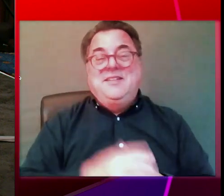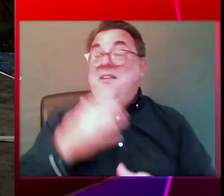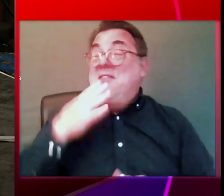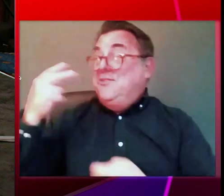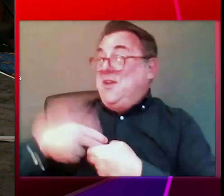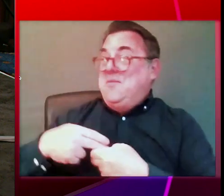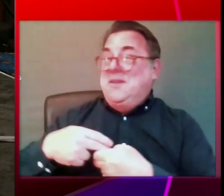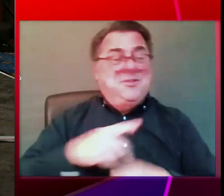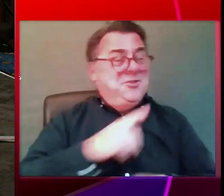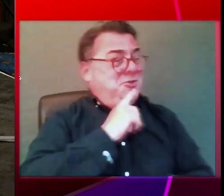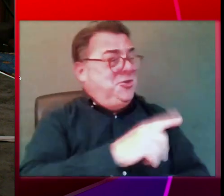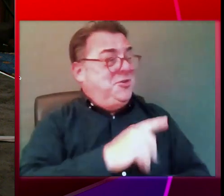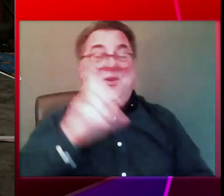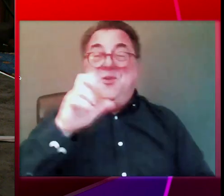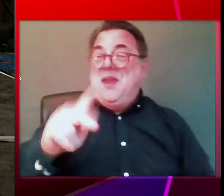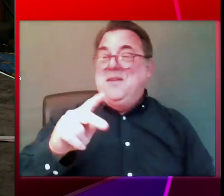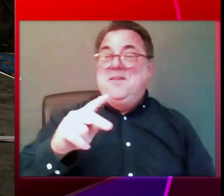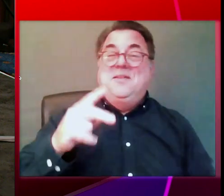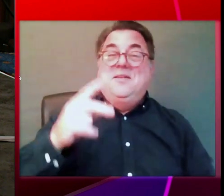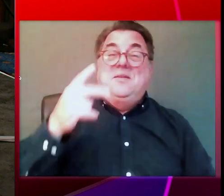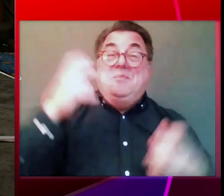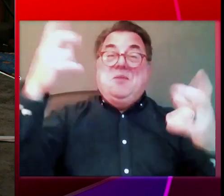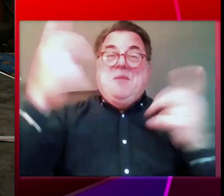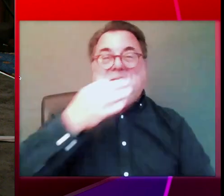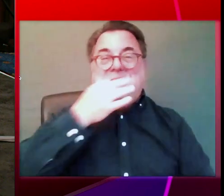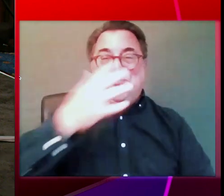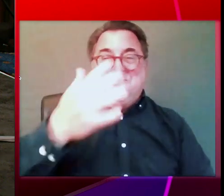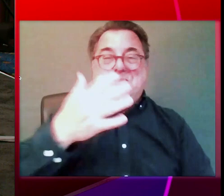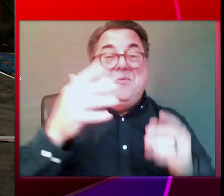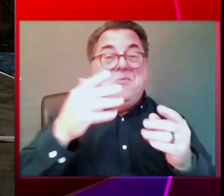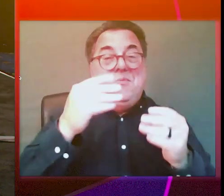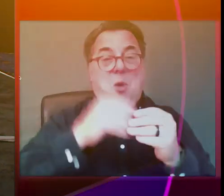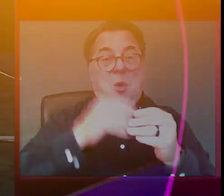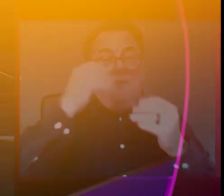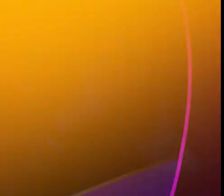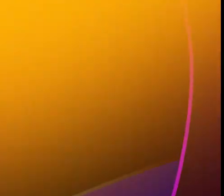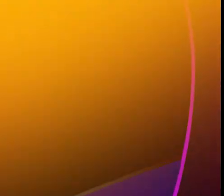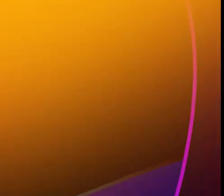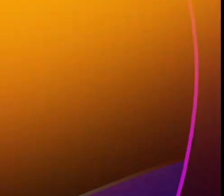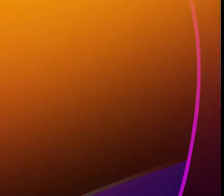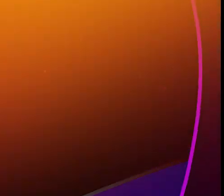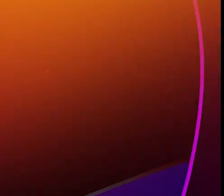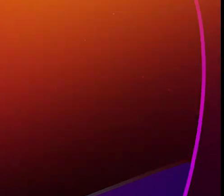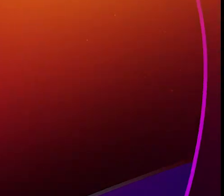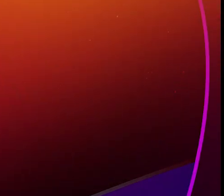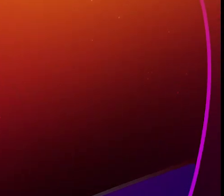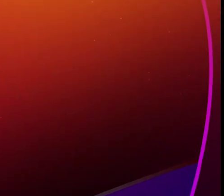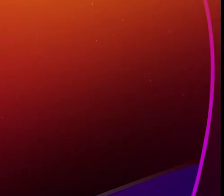appreciate it, man. All right. All right. We will be right back with more from AWS On Air. Thank you. Thanks.